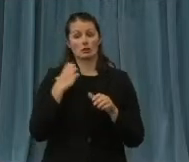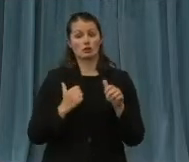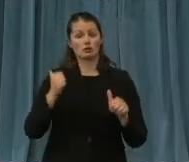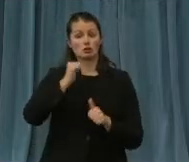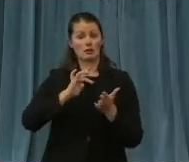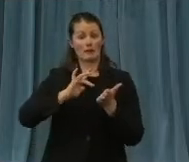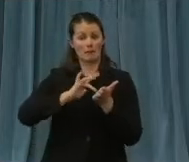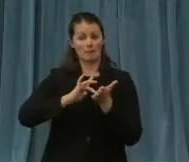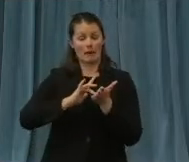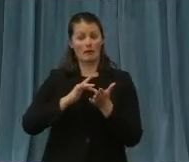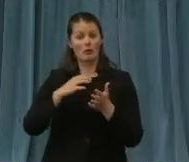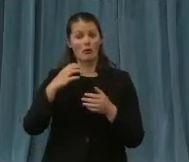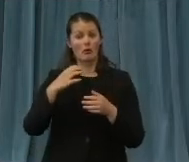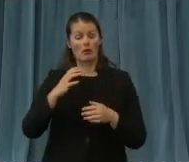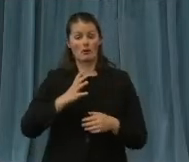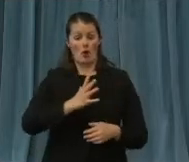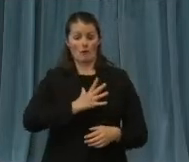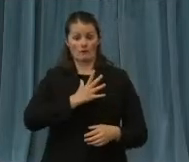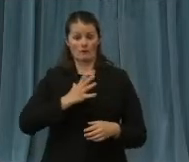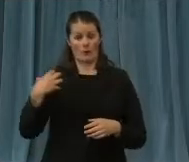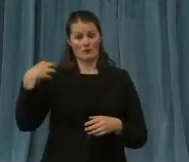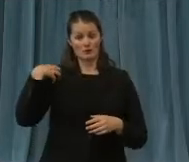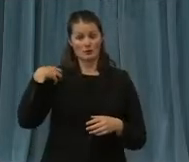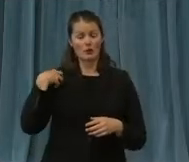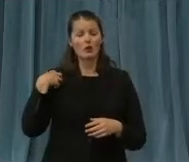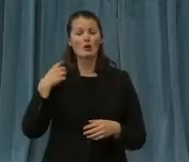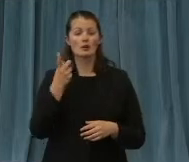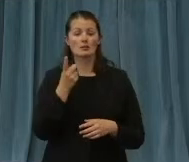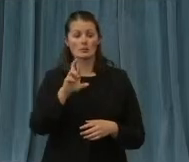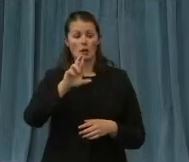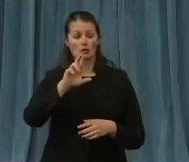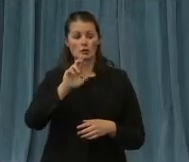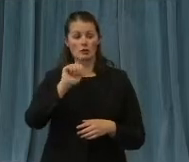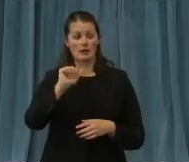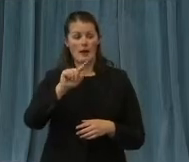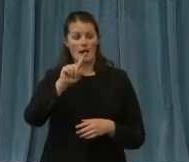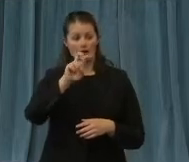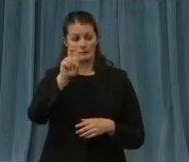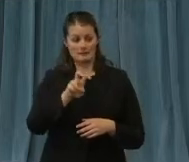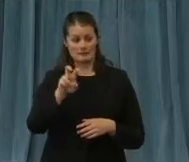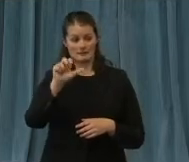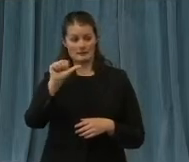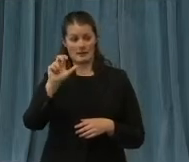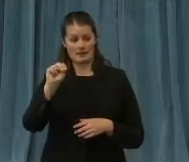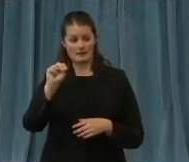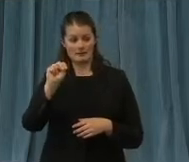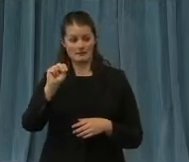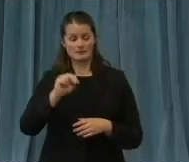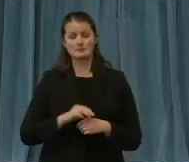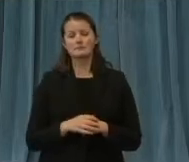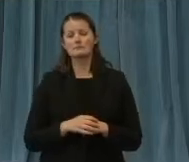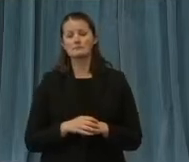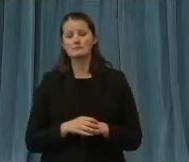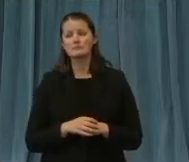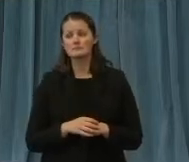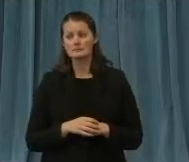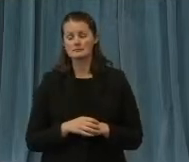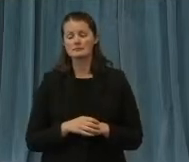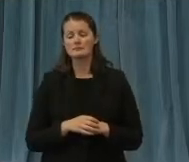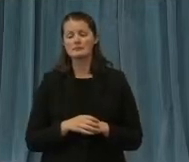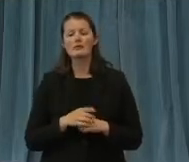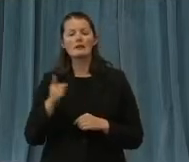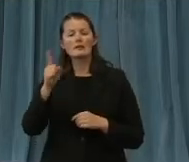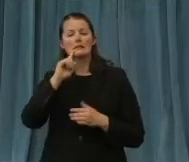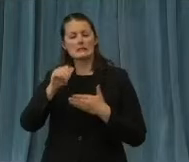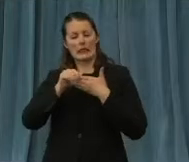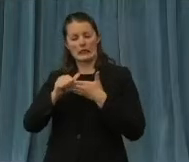Hassan Azam, is here as well. Early on in the process, we formed a 5-member medical advisory team led by Dr. Azam. The